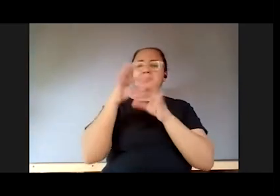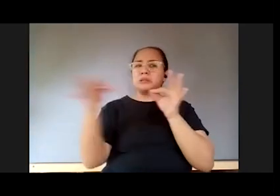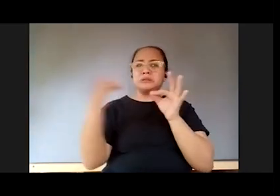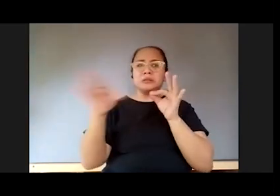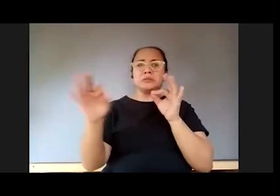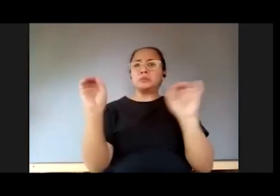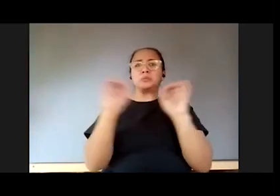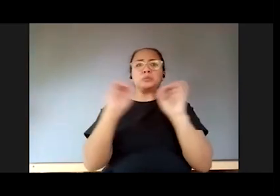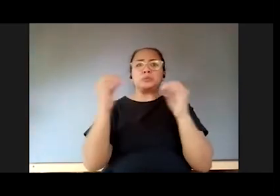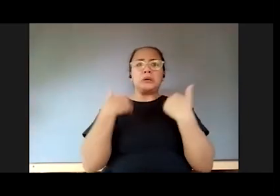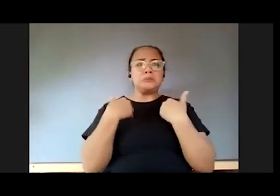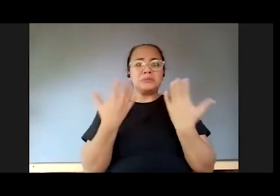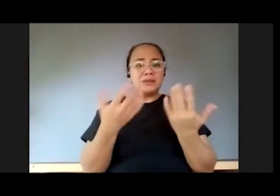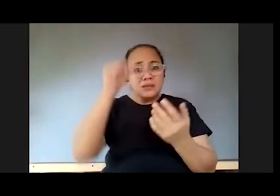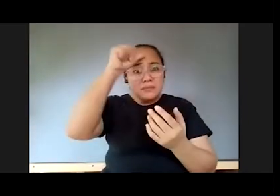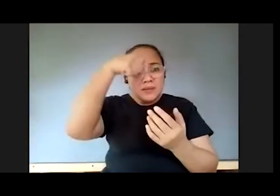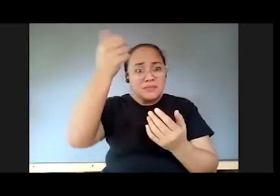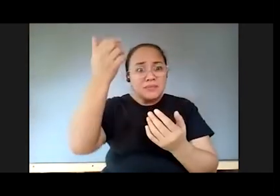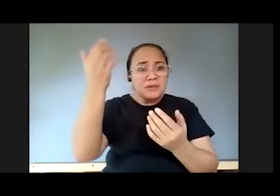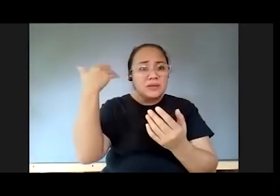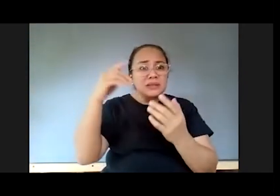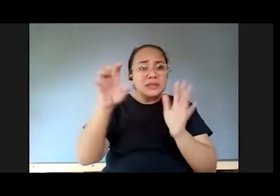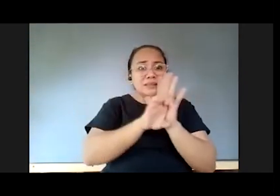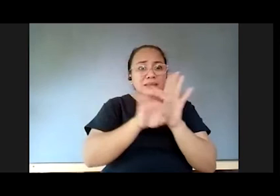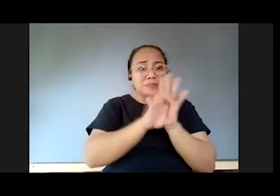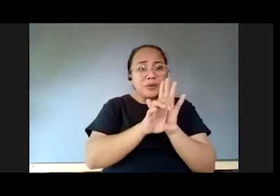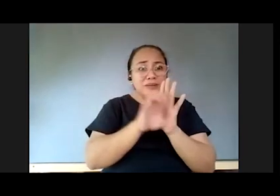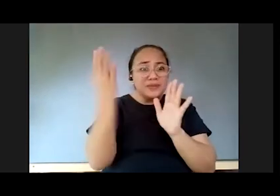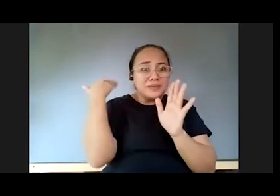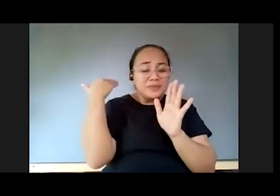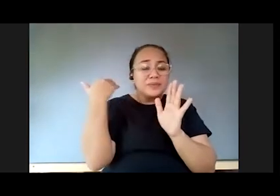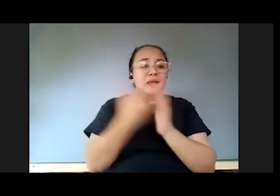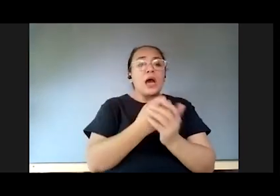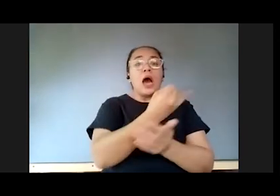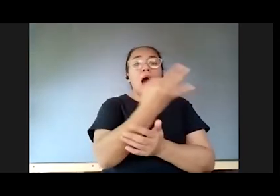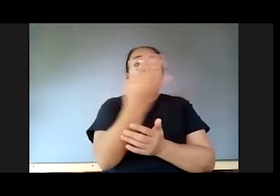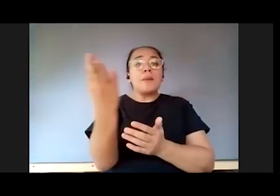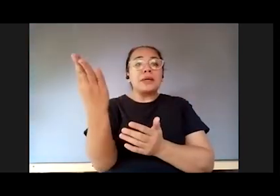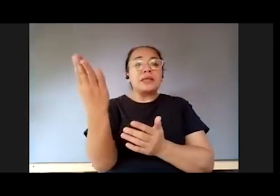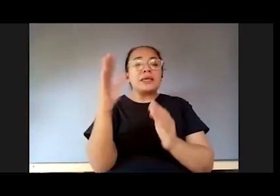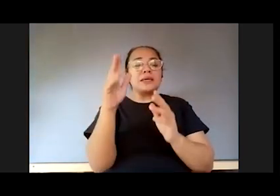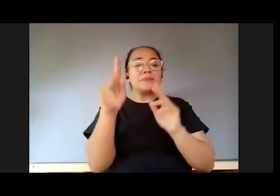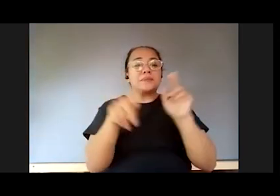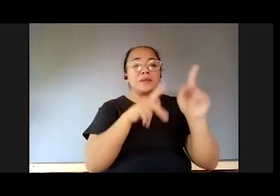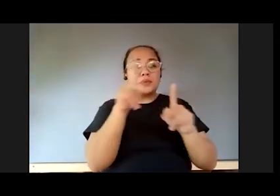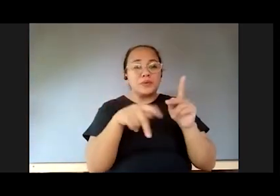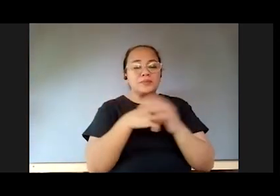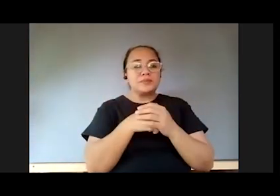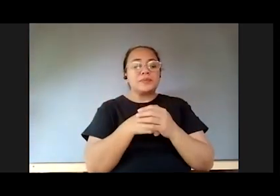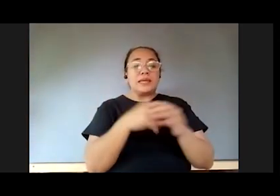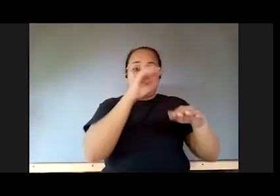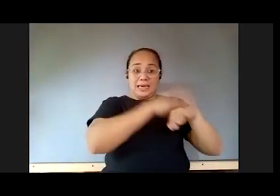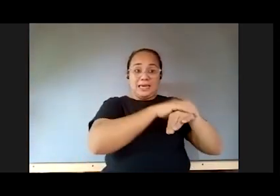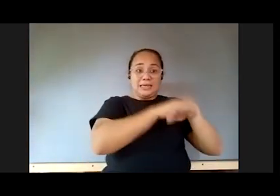Remember the first example was how many people, in English translation was how many people in your